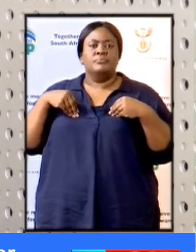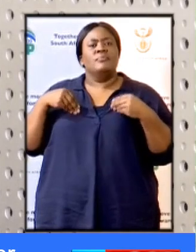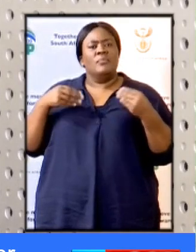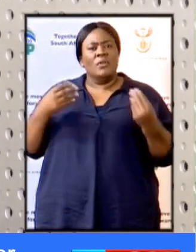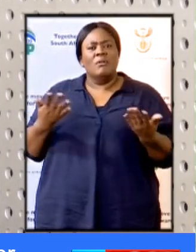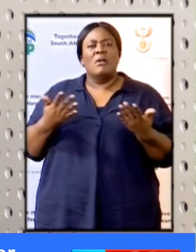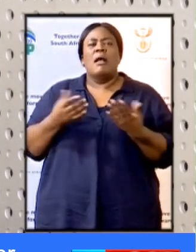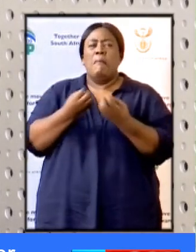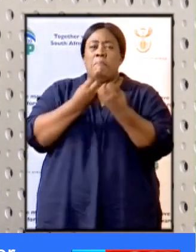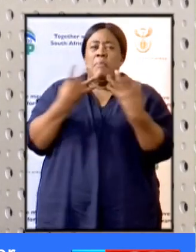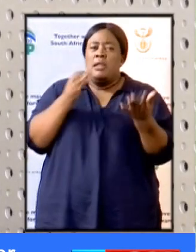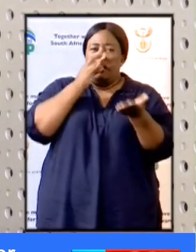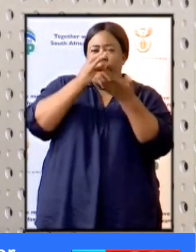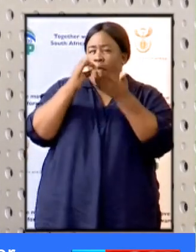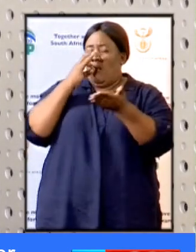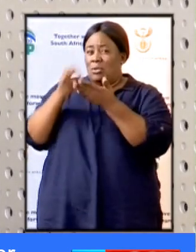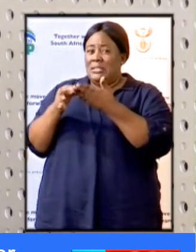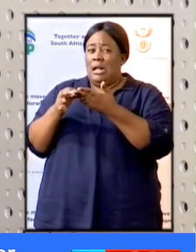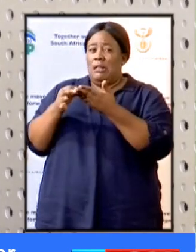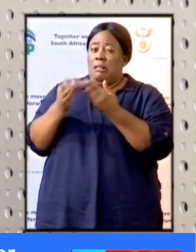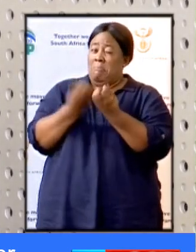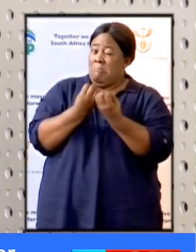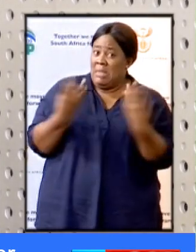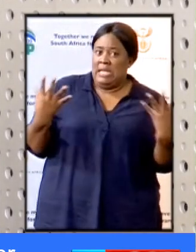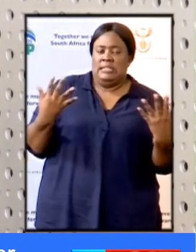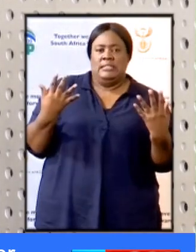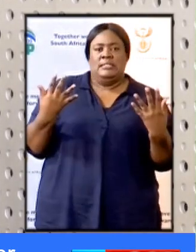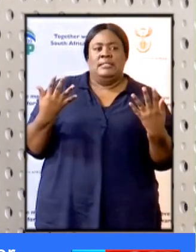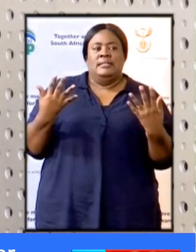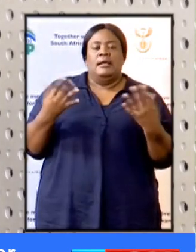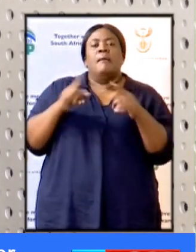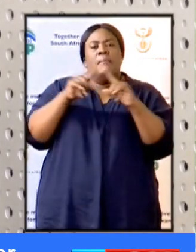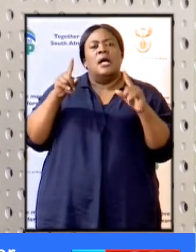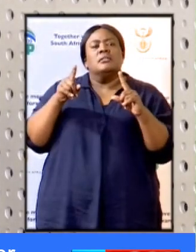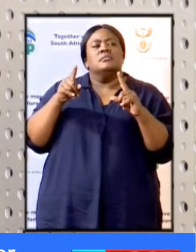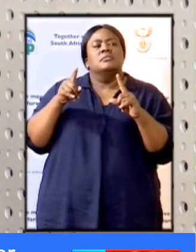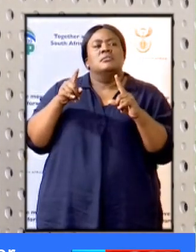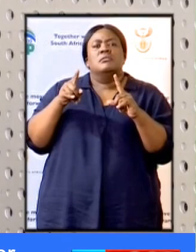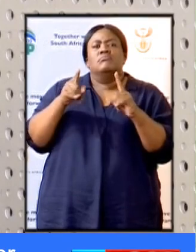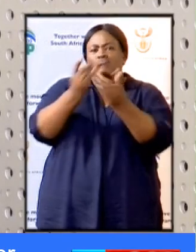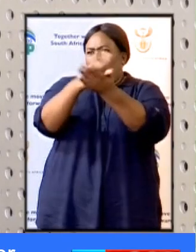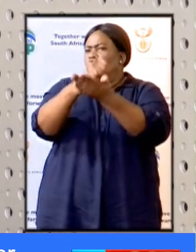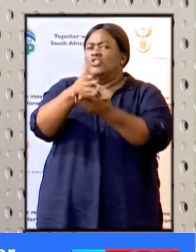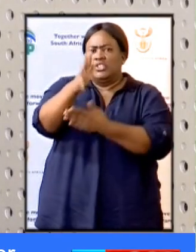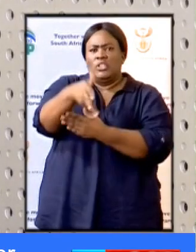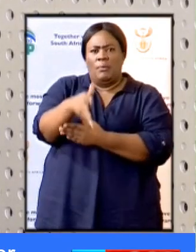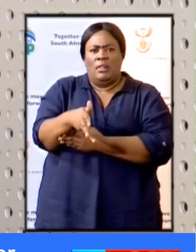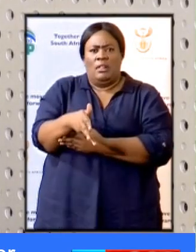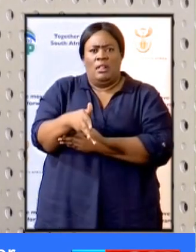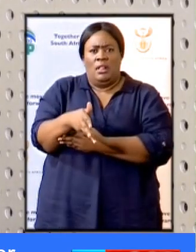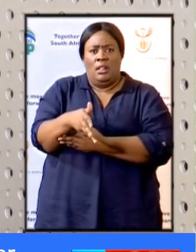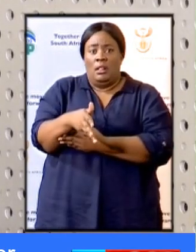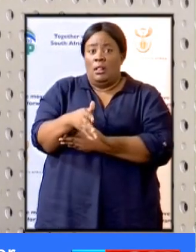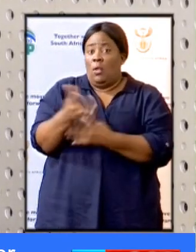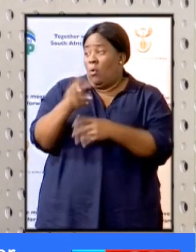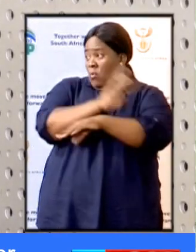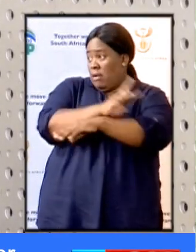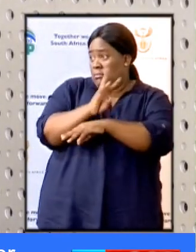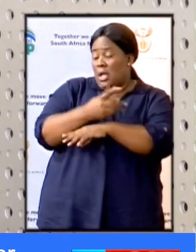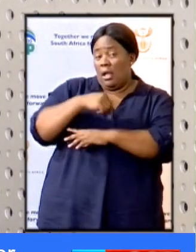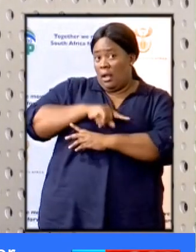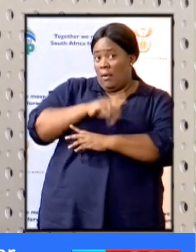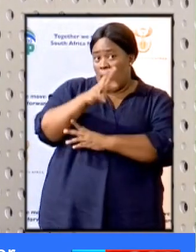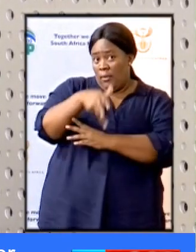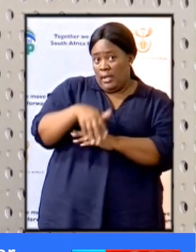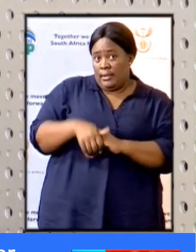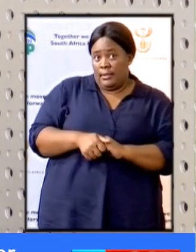of proposals which I can't go through. I think we'll release them, DG, in our website, that